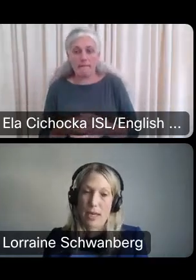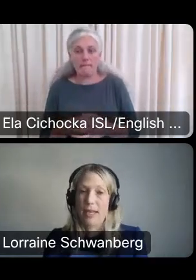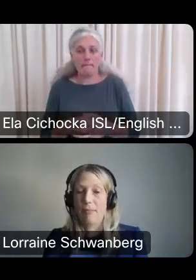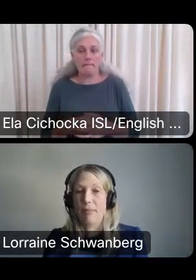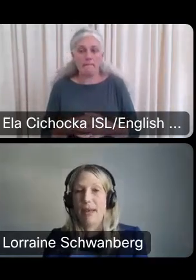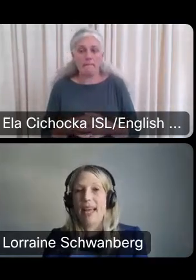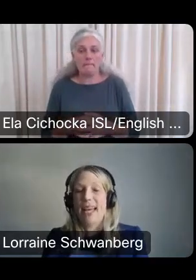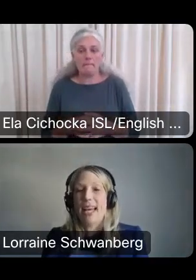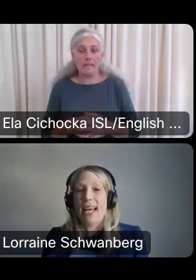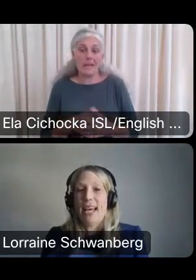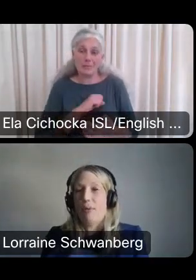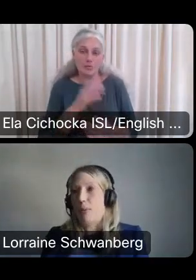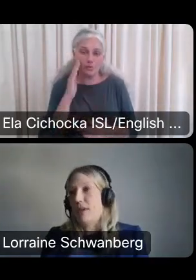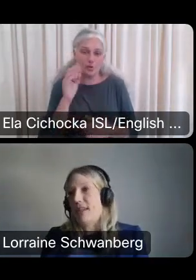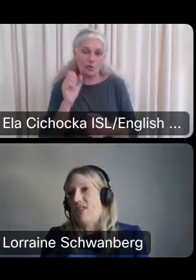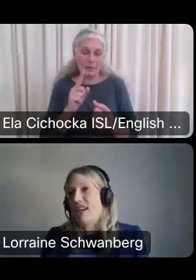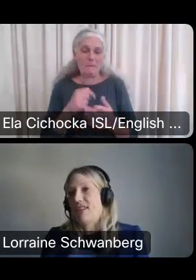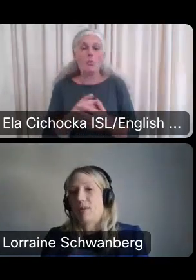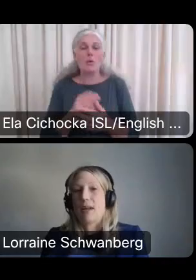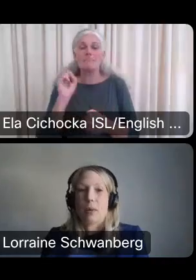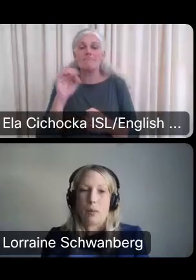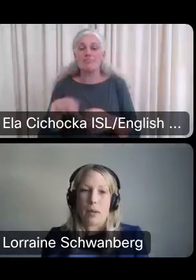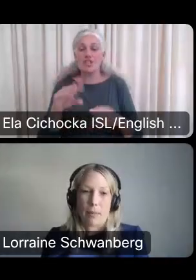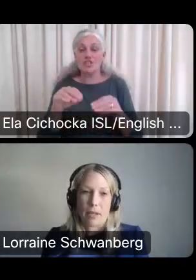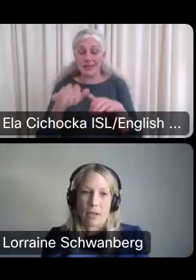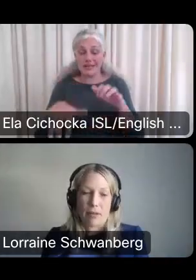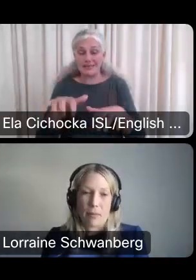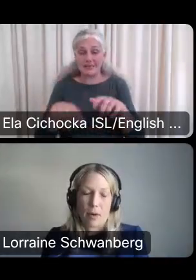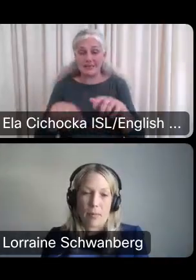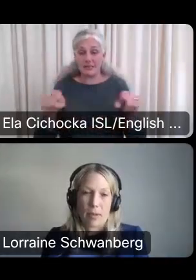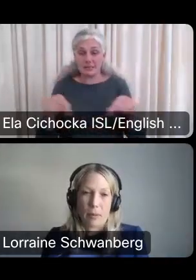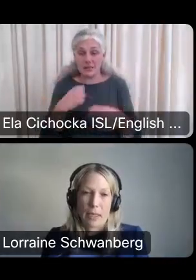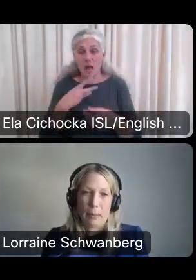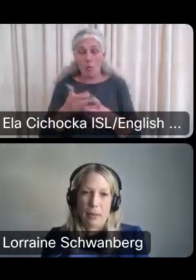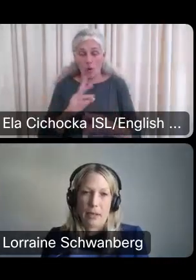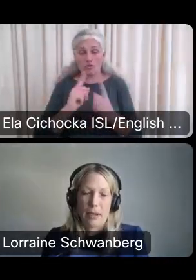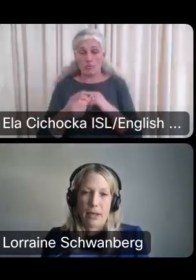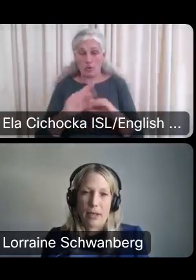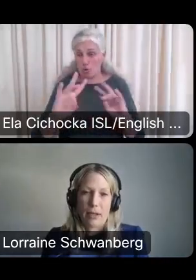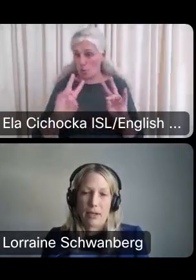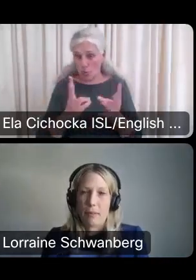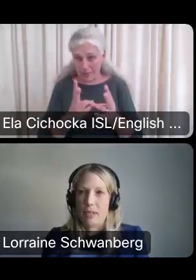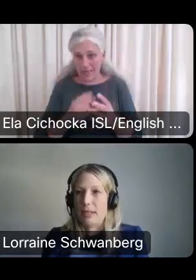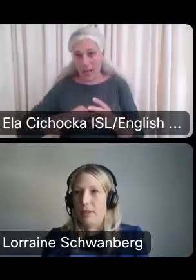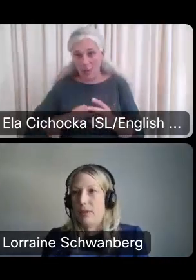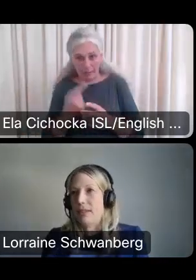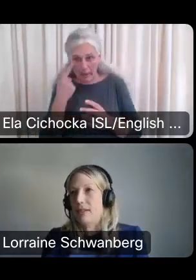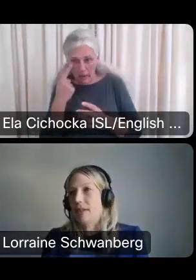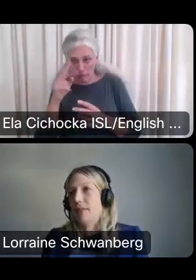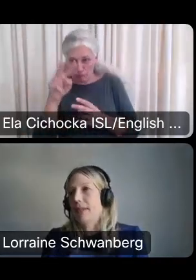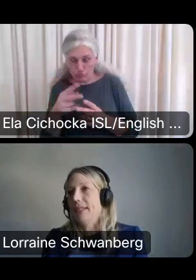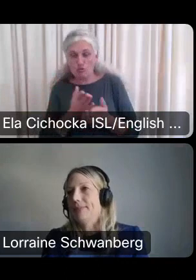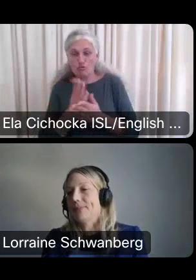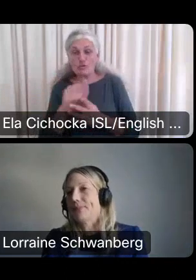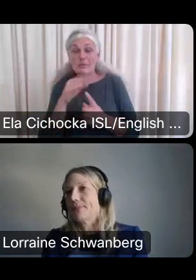know. We'll put it in the chat as well, and we will get back to you very promptly. We'll be keeping an eye on it in particular during that